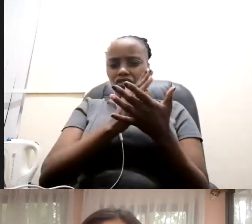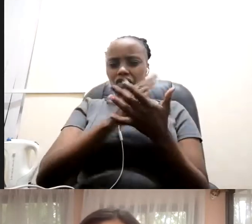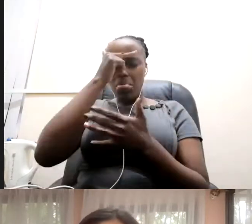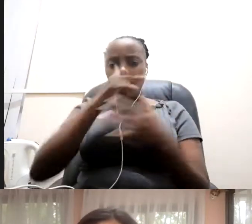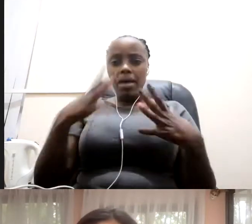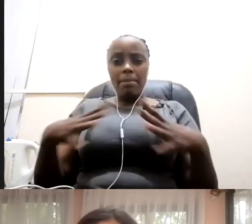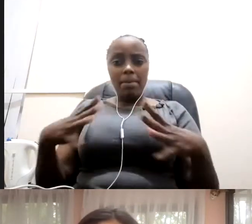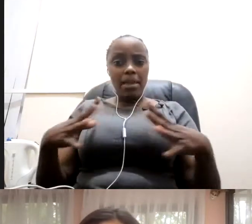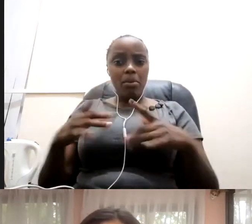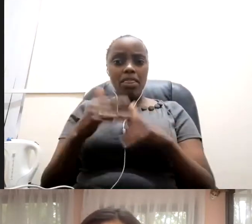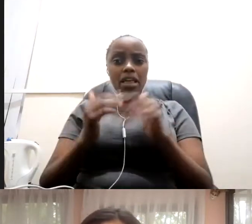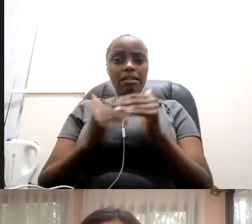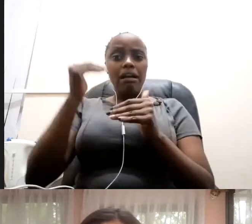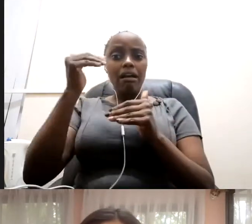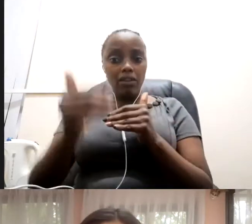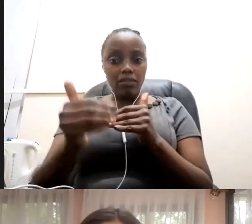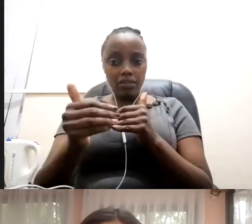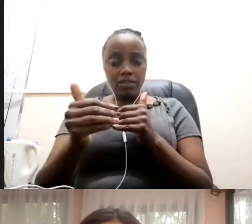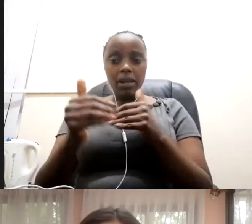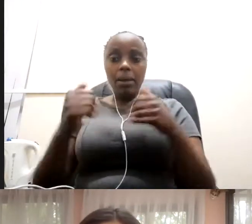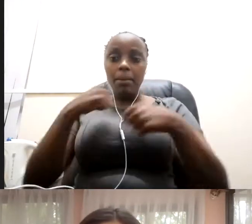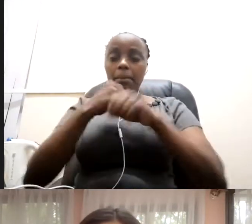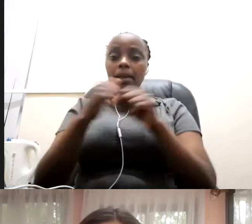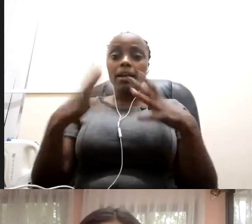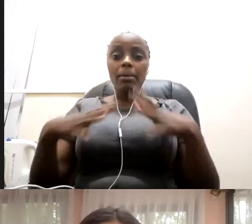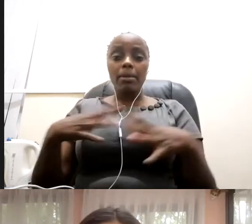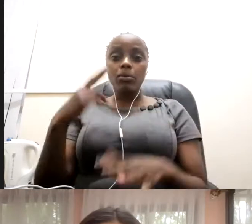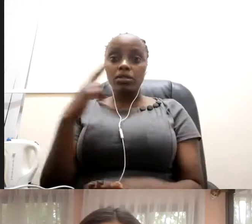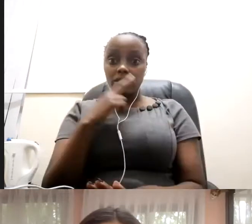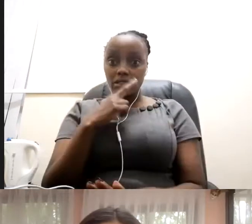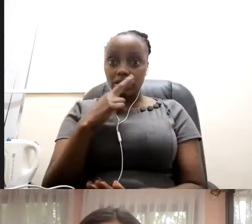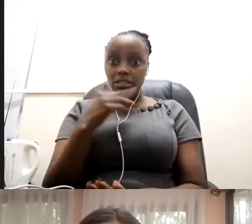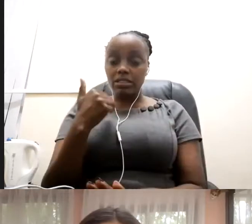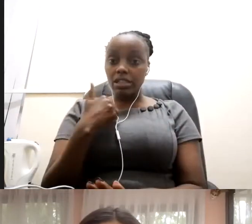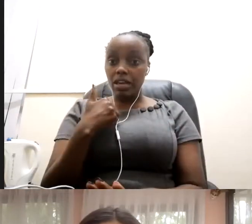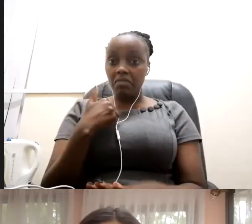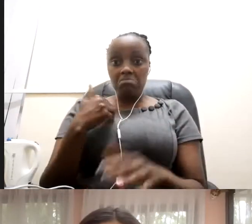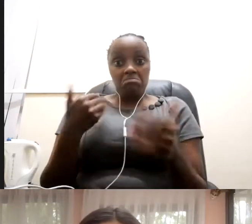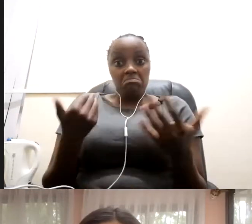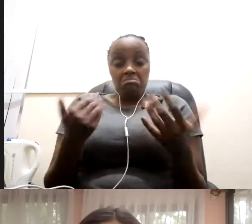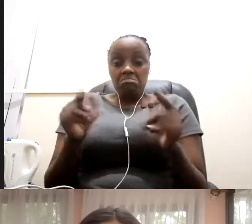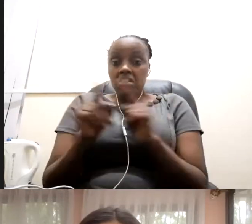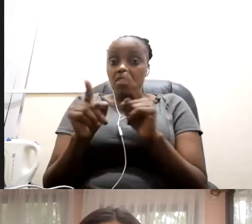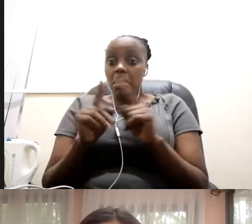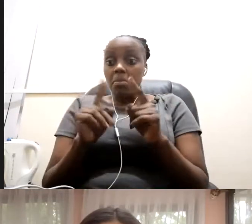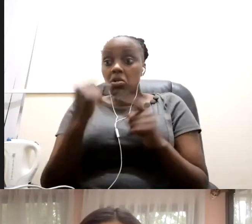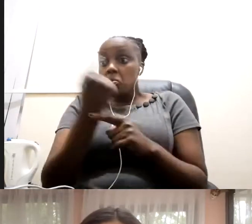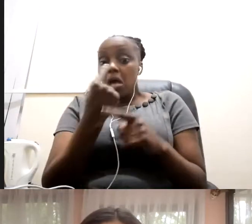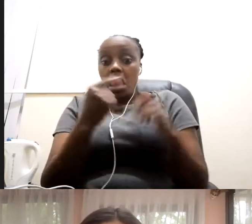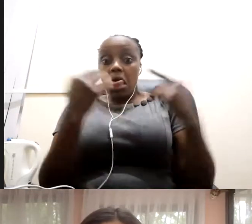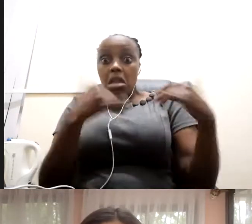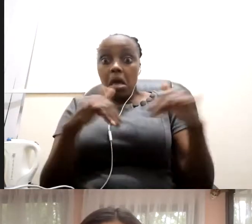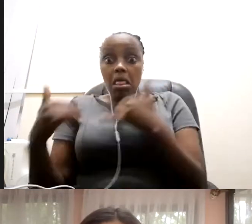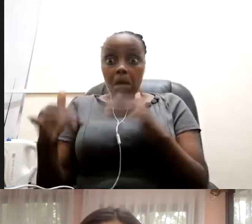later puts people's lives at risk. I don't mean to over-dramatize this, but I will say,